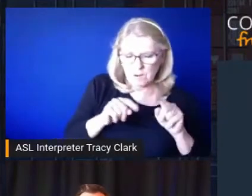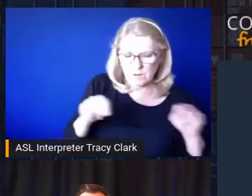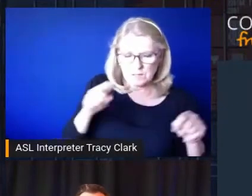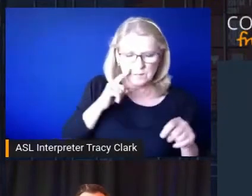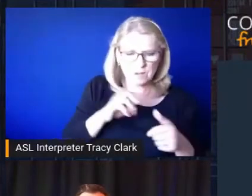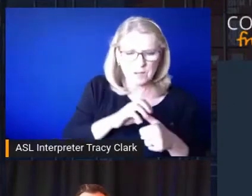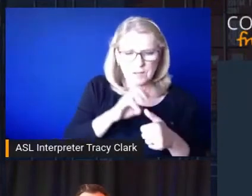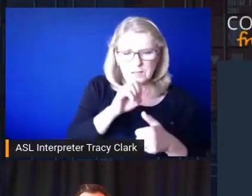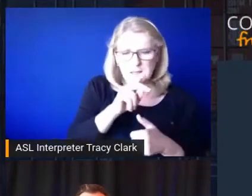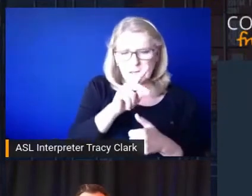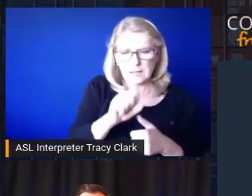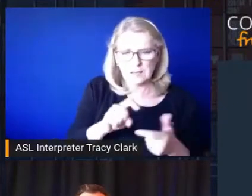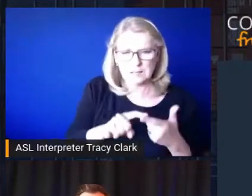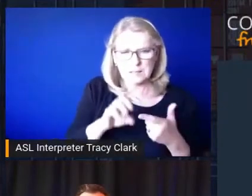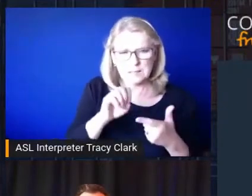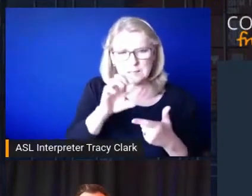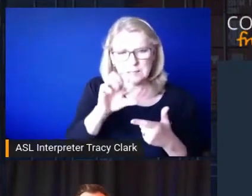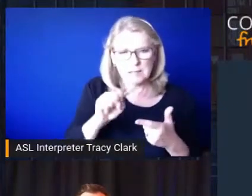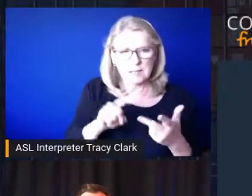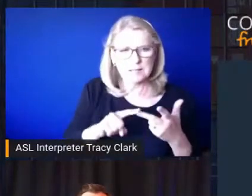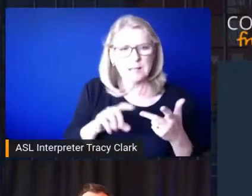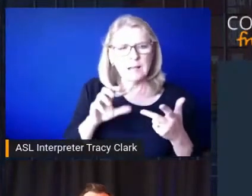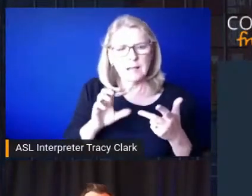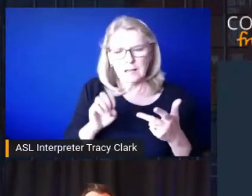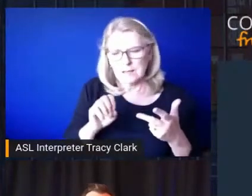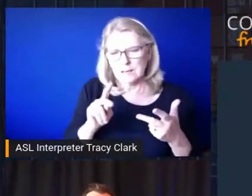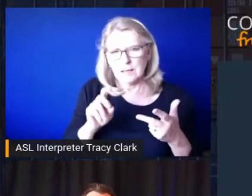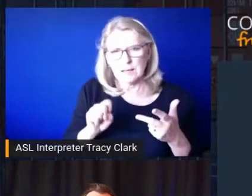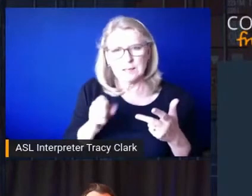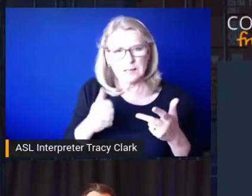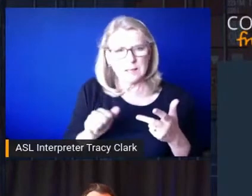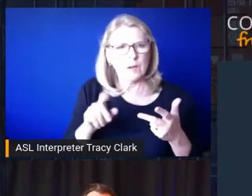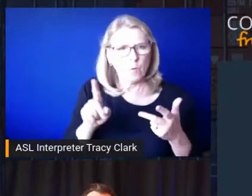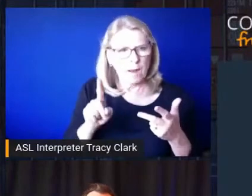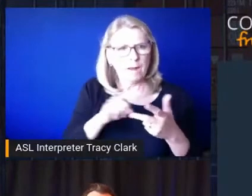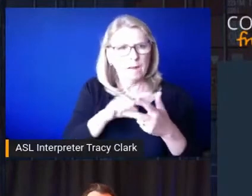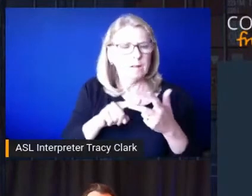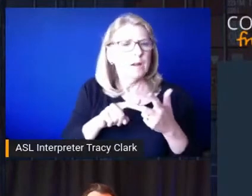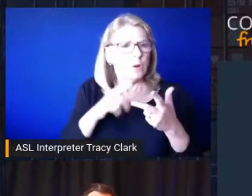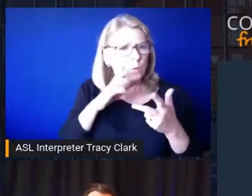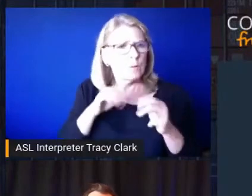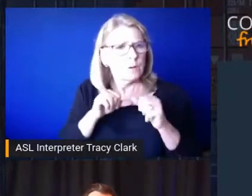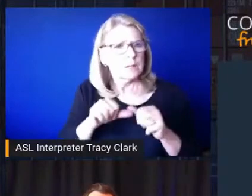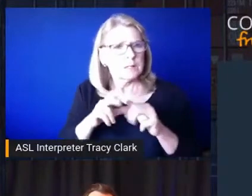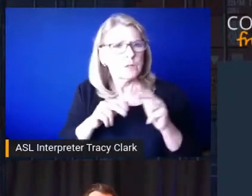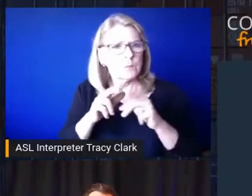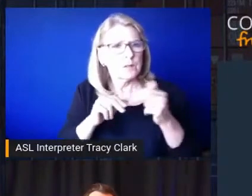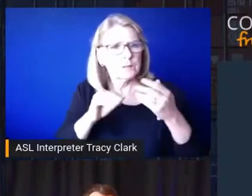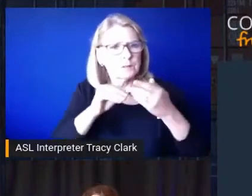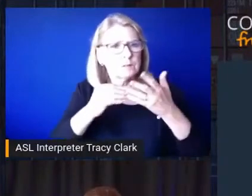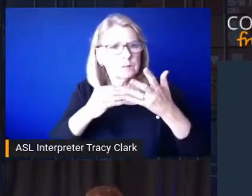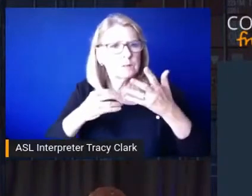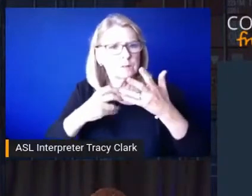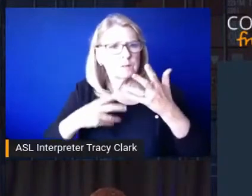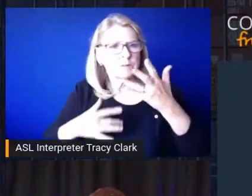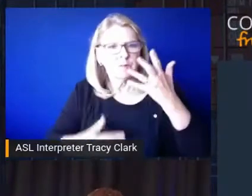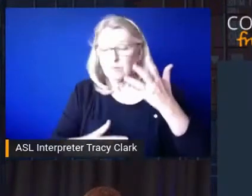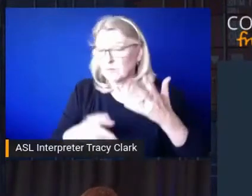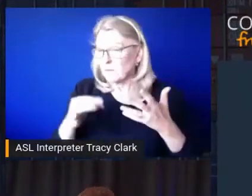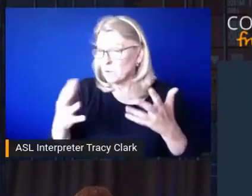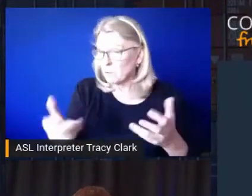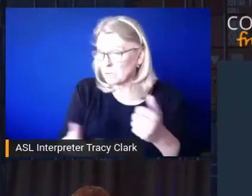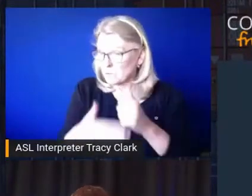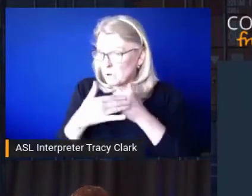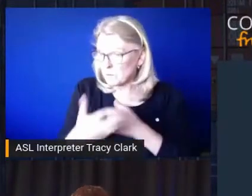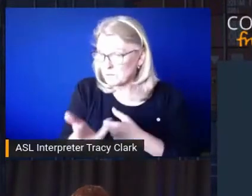for Eks Anywhere, and we're going to continue that process. And if anyone wants to participate and help, by all means, you're welcome to join the project. You're welcome